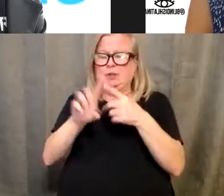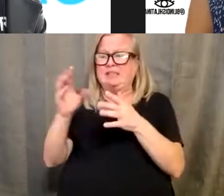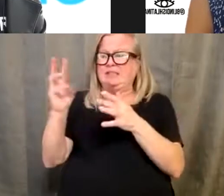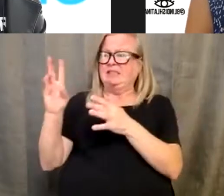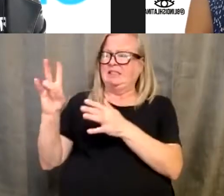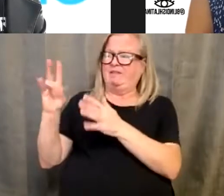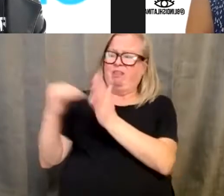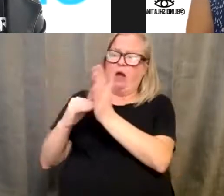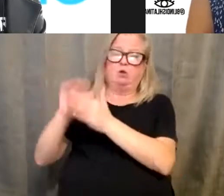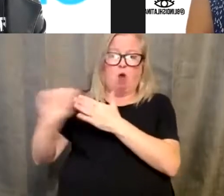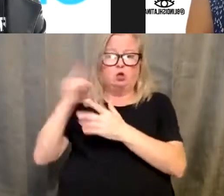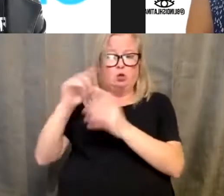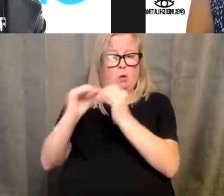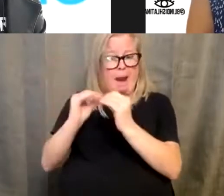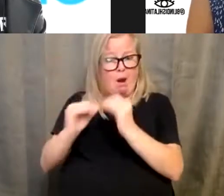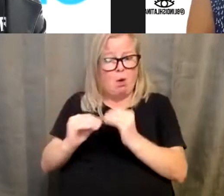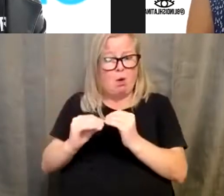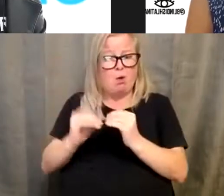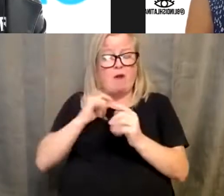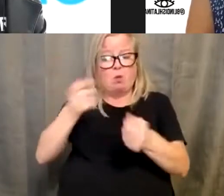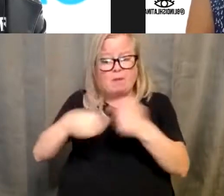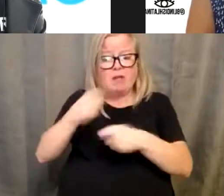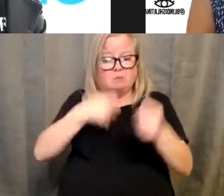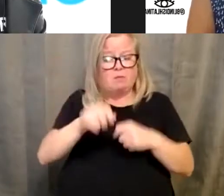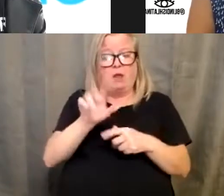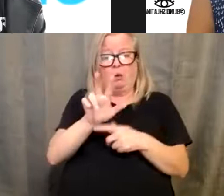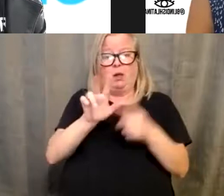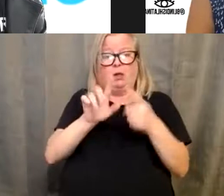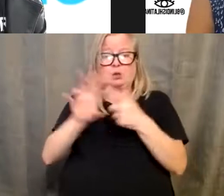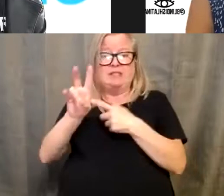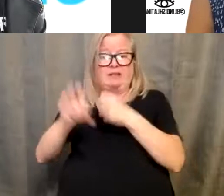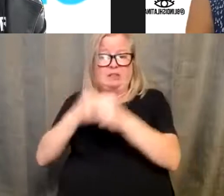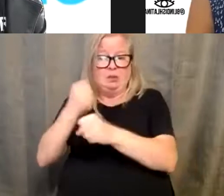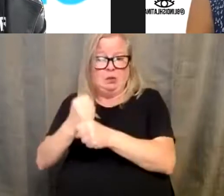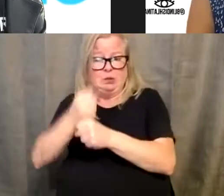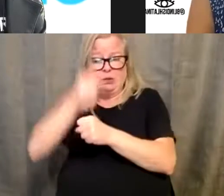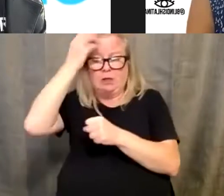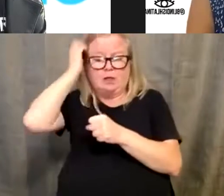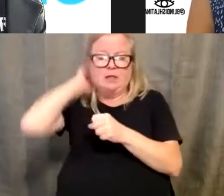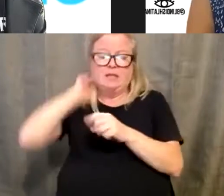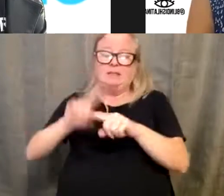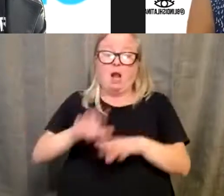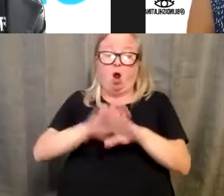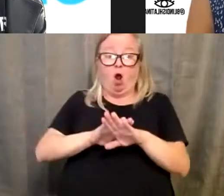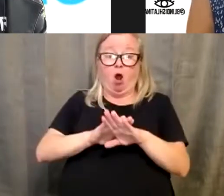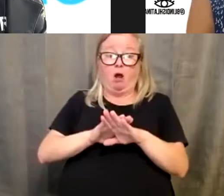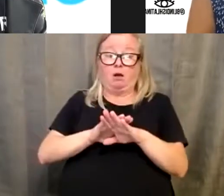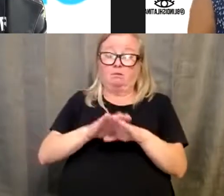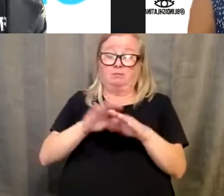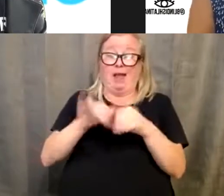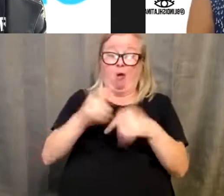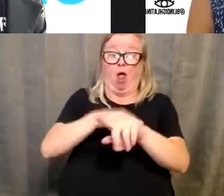replace those every 3 to 7 years, depending how long you can hold out. And that's not